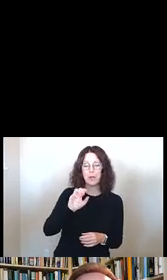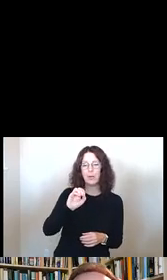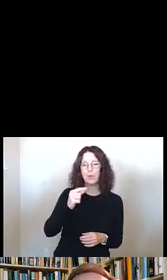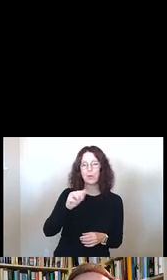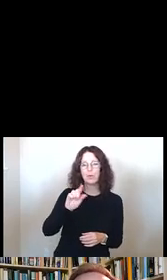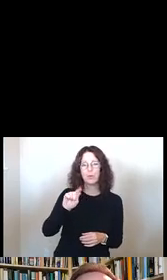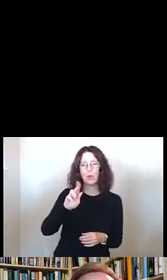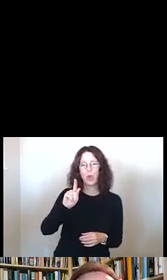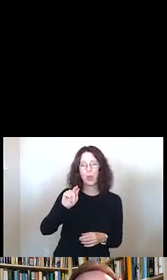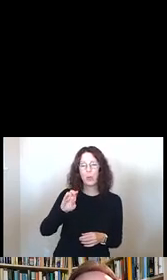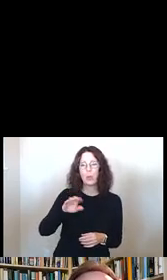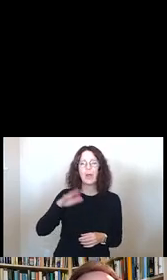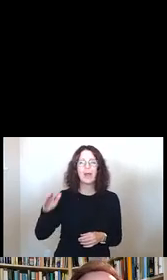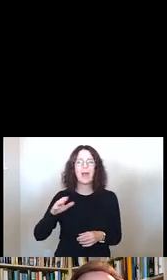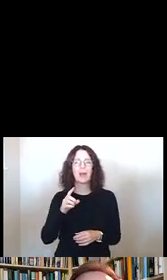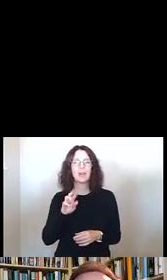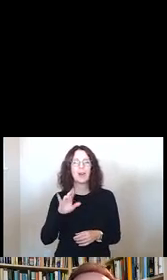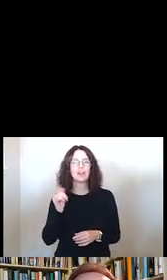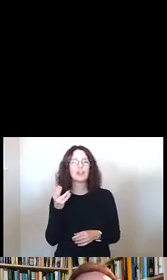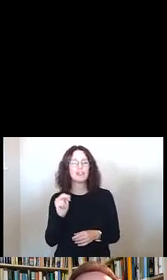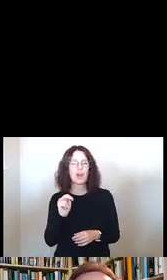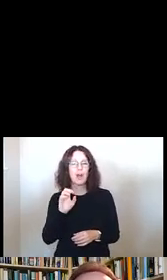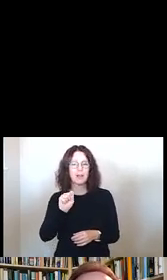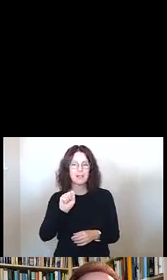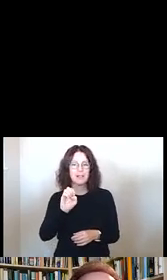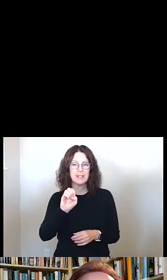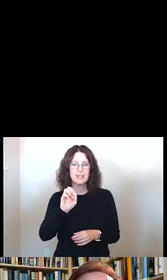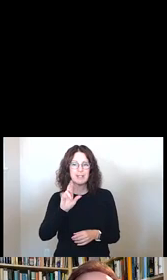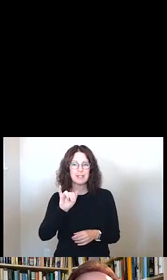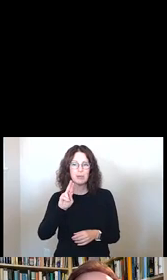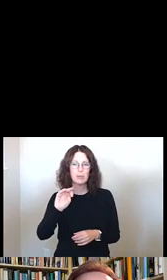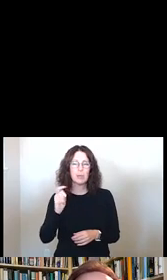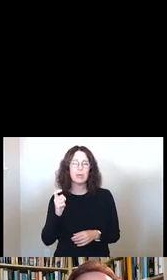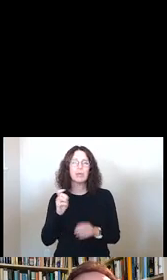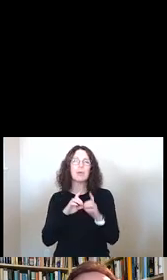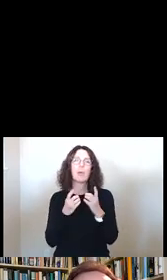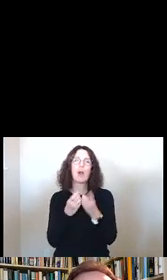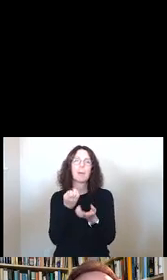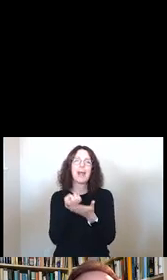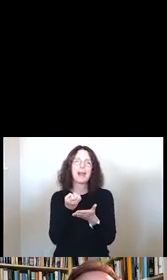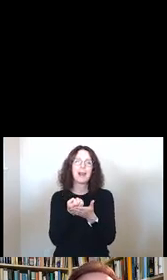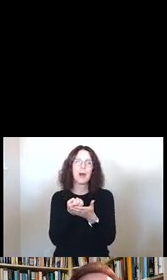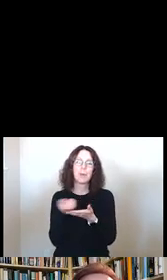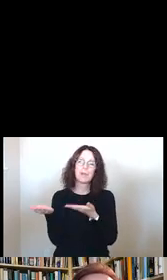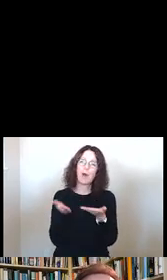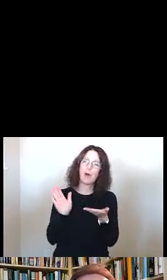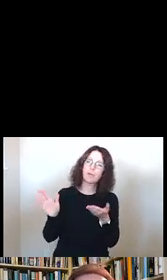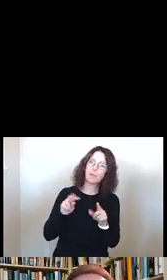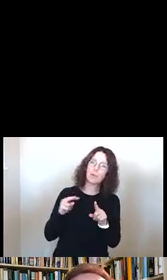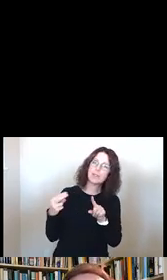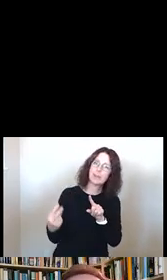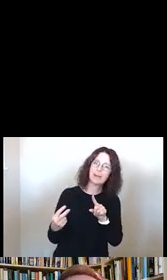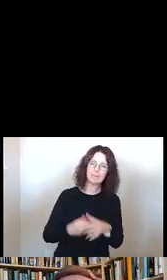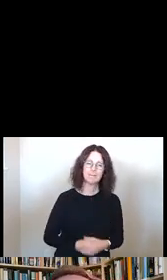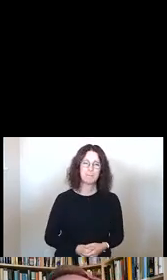from the Department of Economics to offer some insights on the different approaches to economics that they provide.